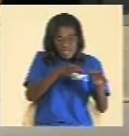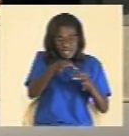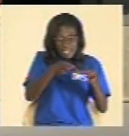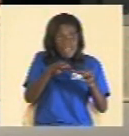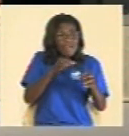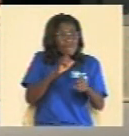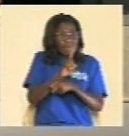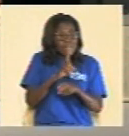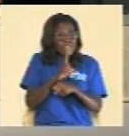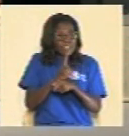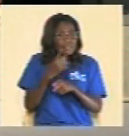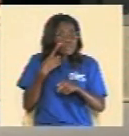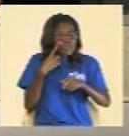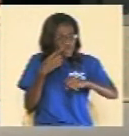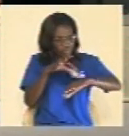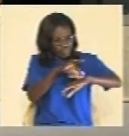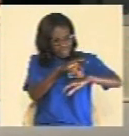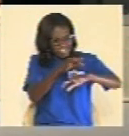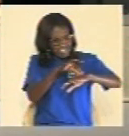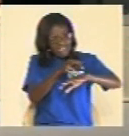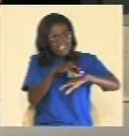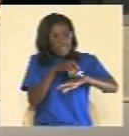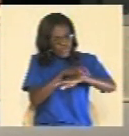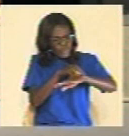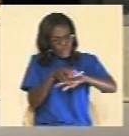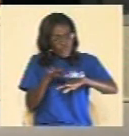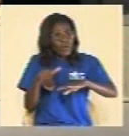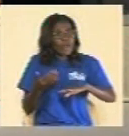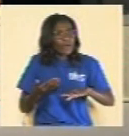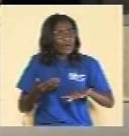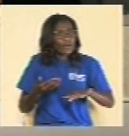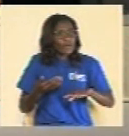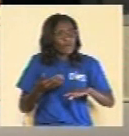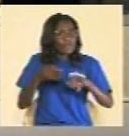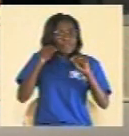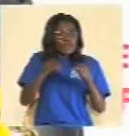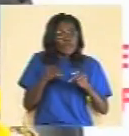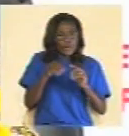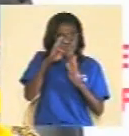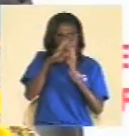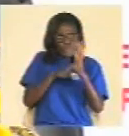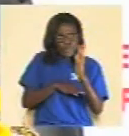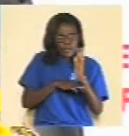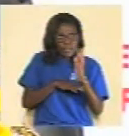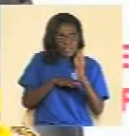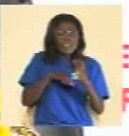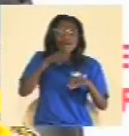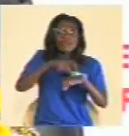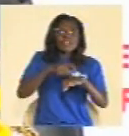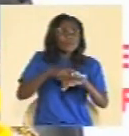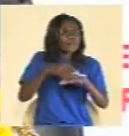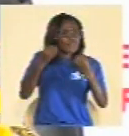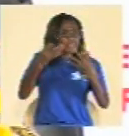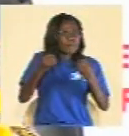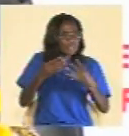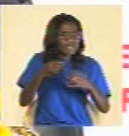at the skin signs that you get, and then reduce sensation. Not all the time it is there. So